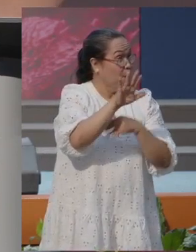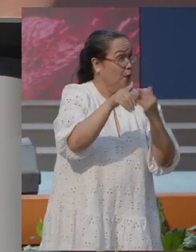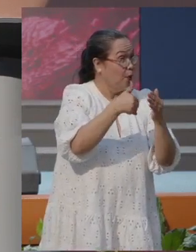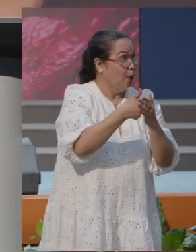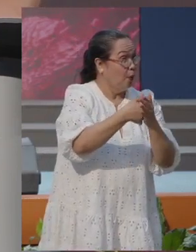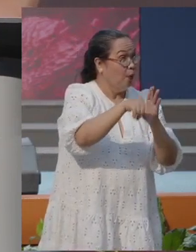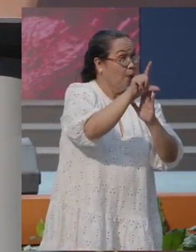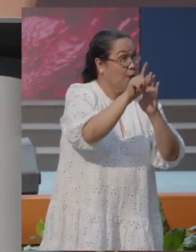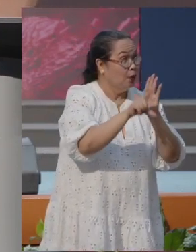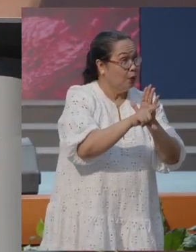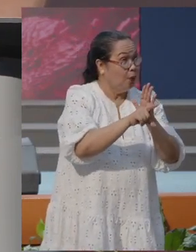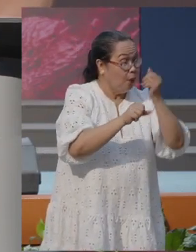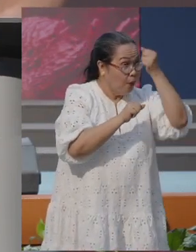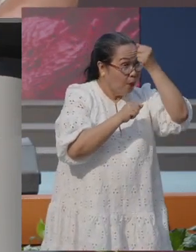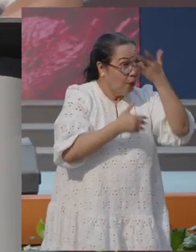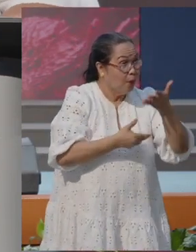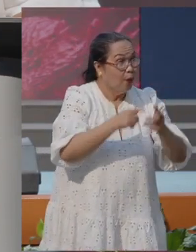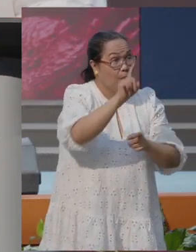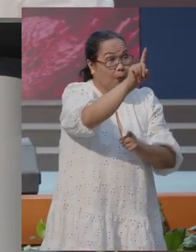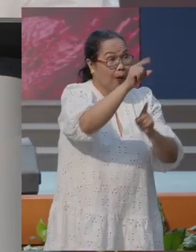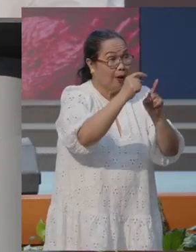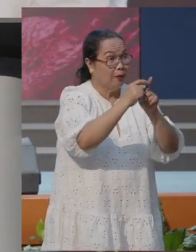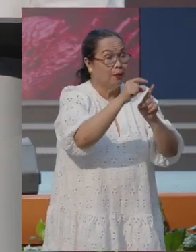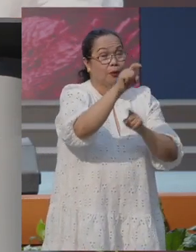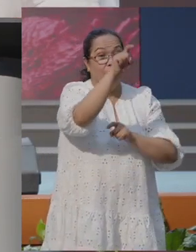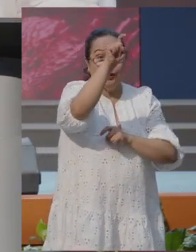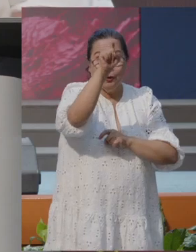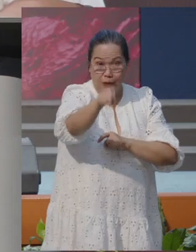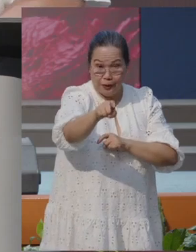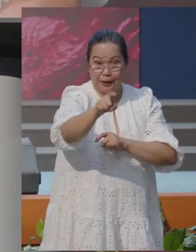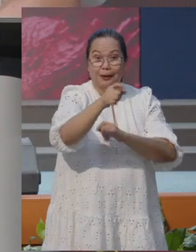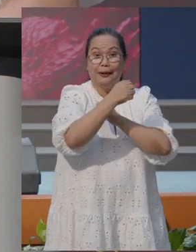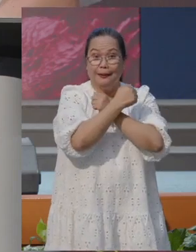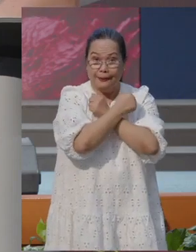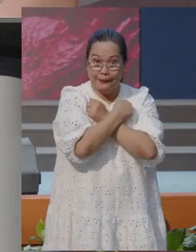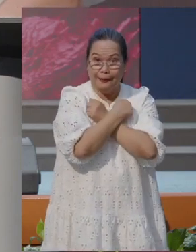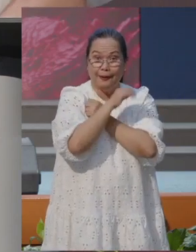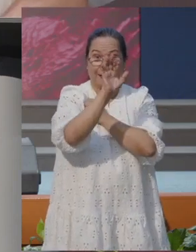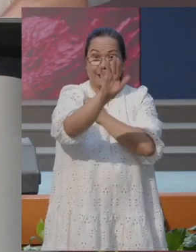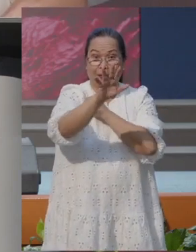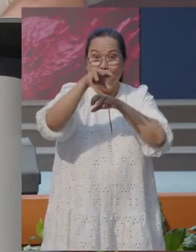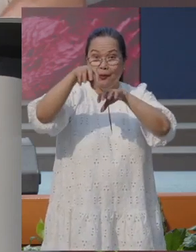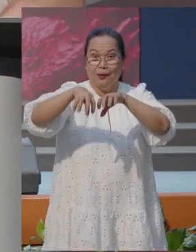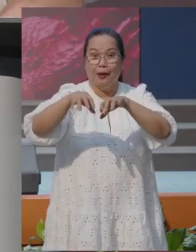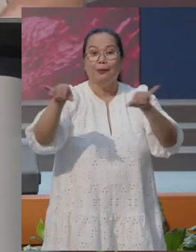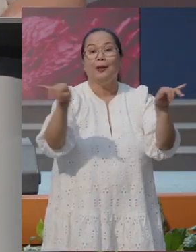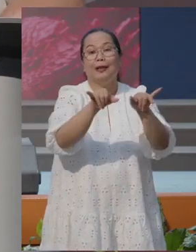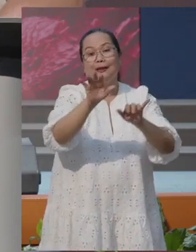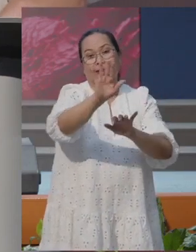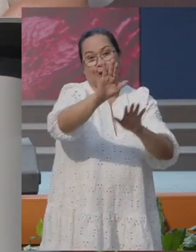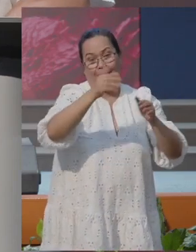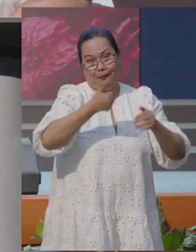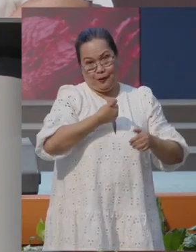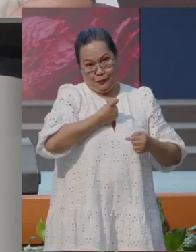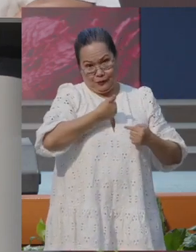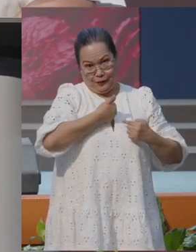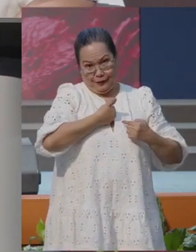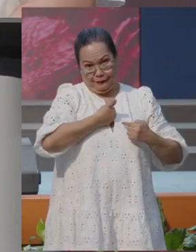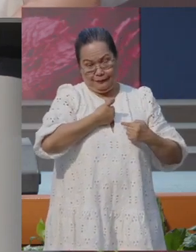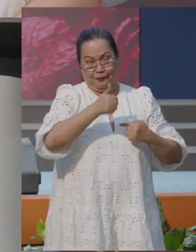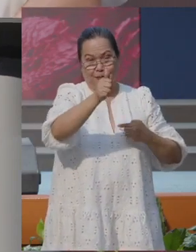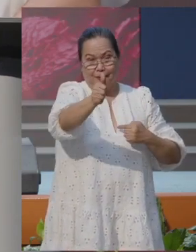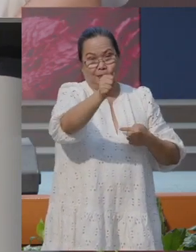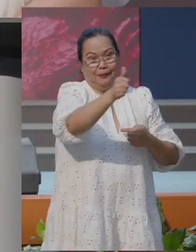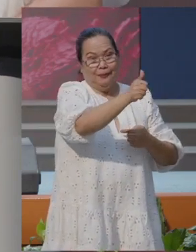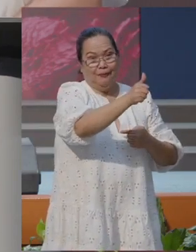law is fulfilled in one word, you shall love your neighbor as yourself." So love God and love